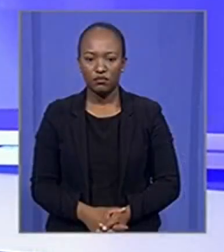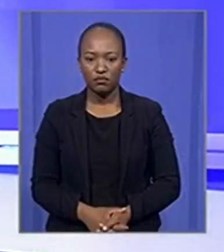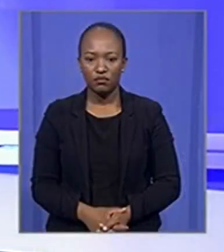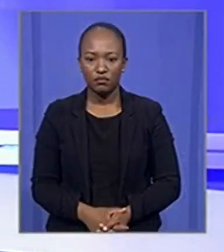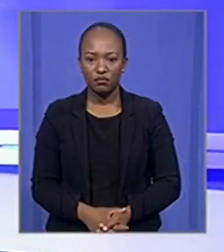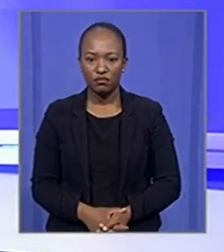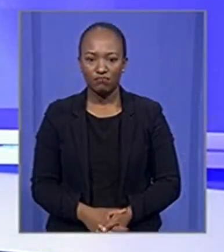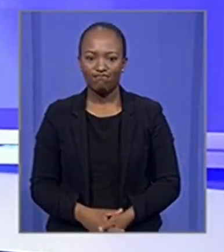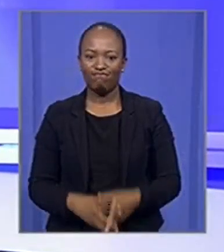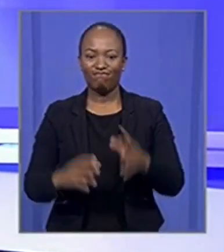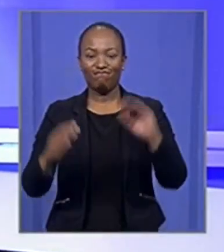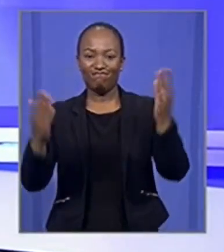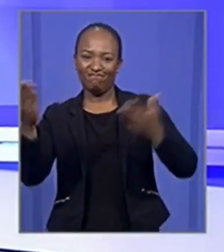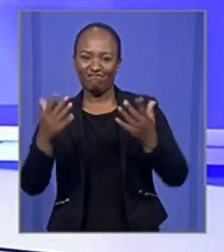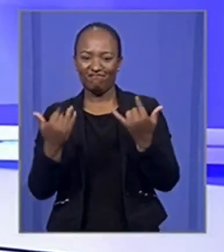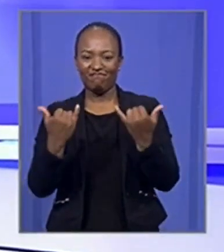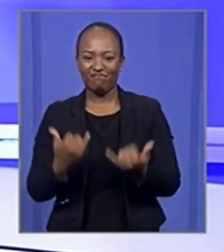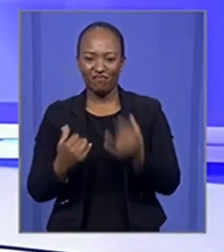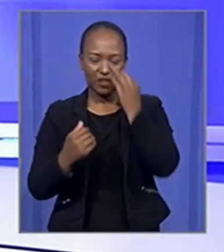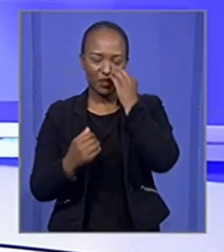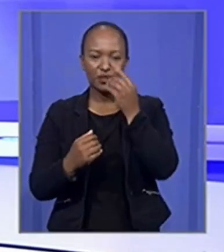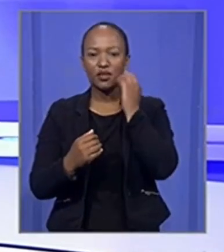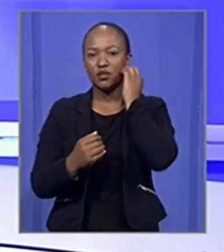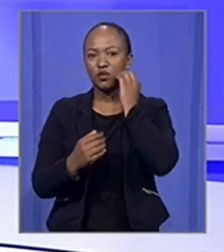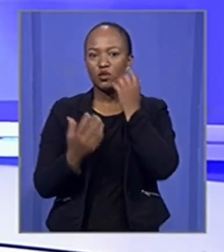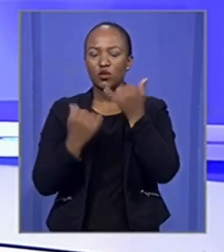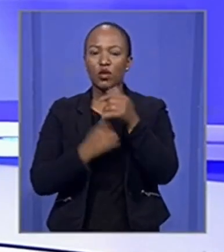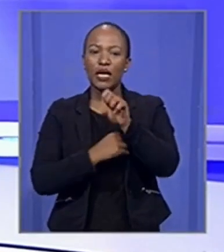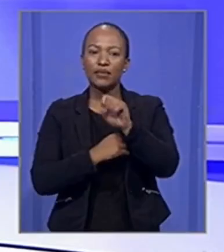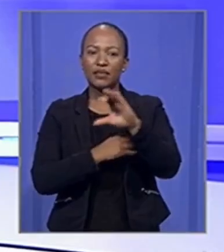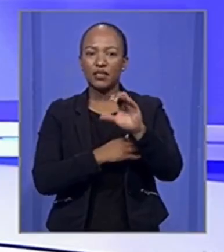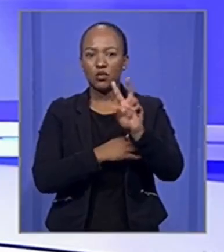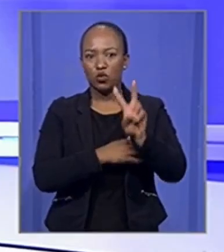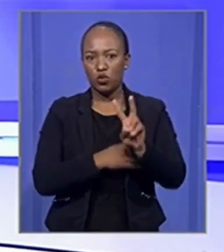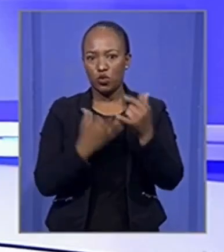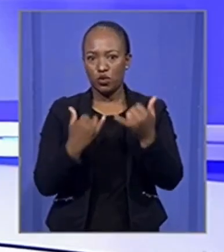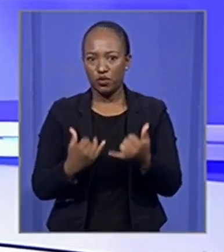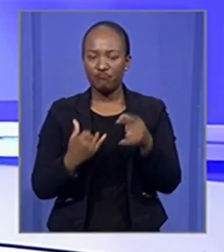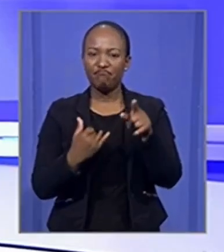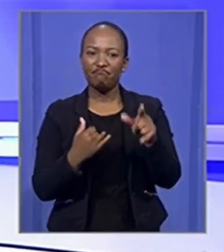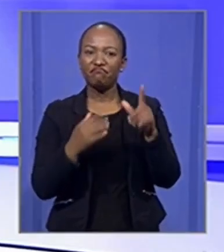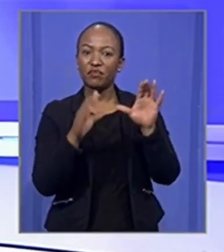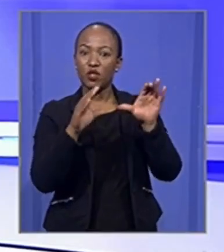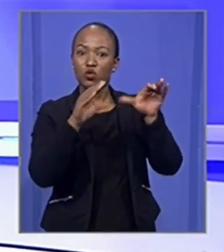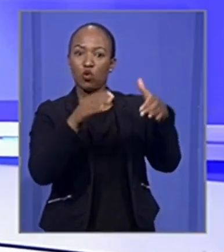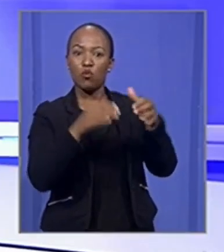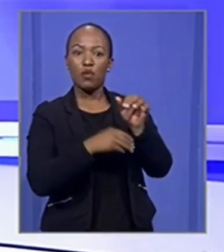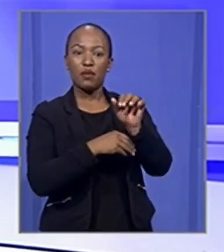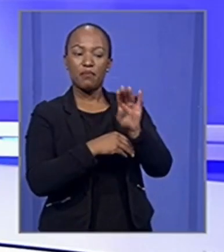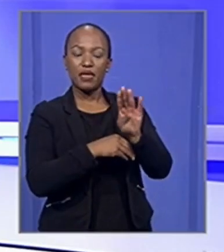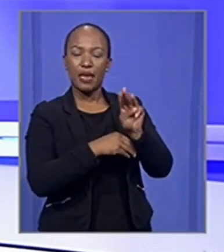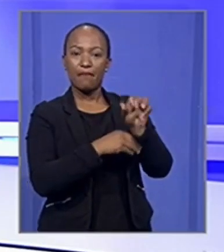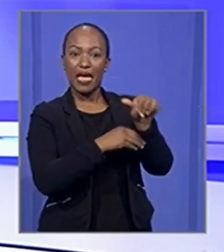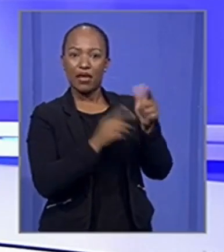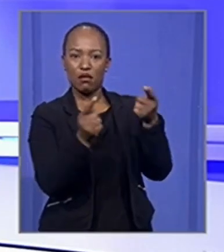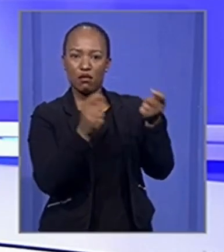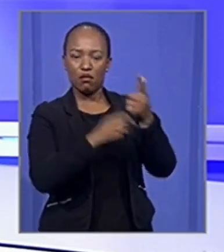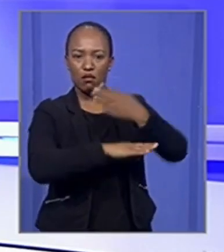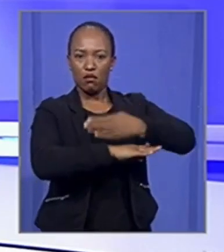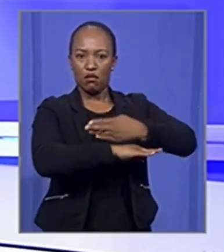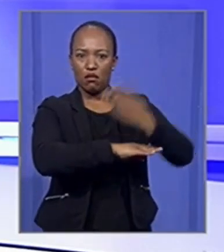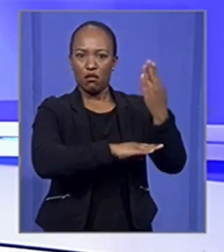moiri a amohela kgasong ena ya ditaba tsa Sesotho SABC2 lekgotla la naha la taolo ya madiboho BMA le re boemafofane